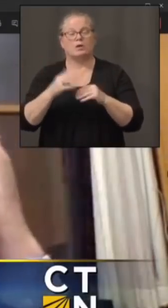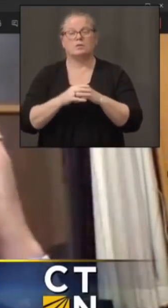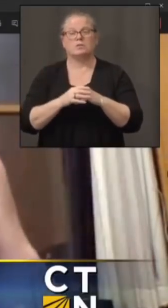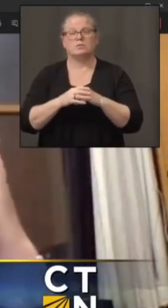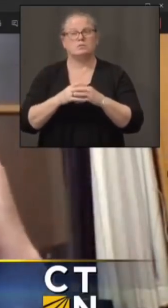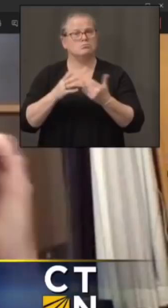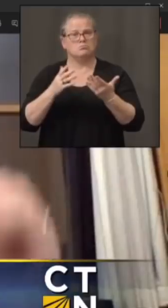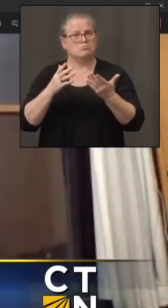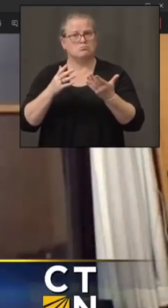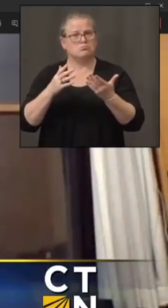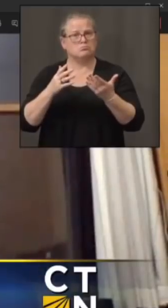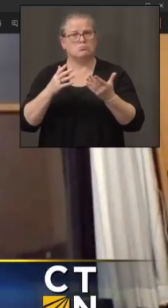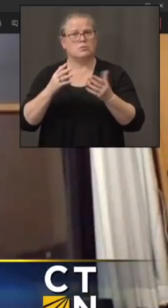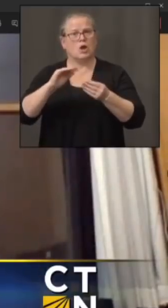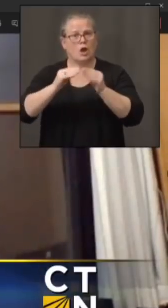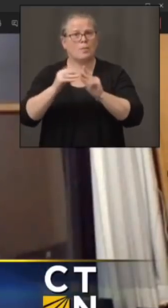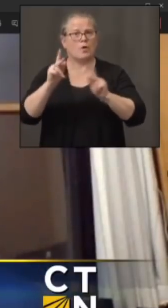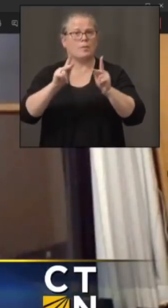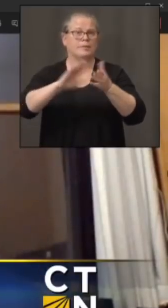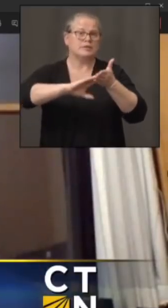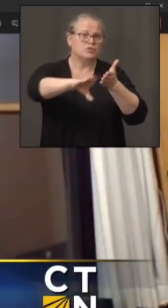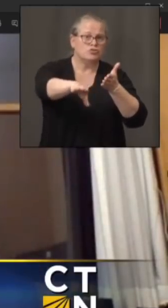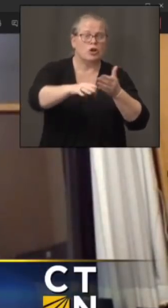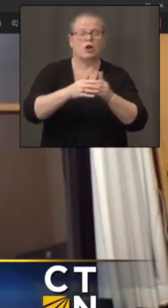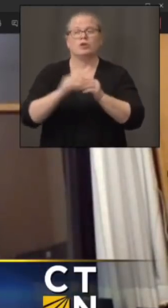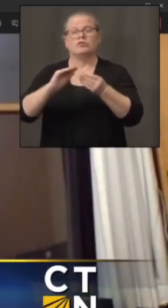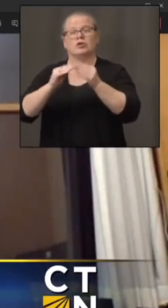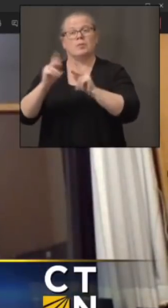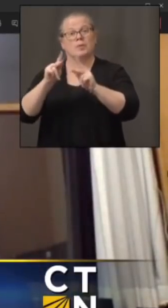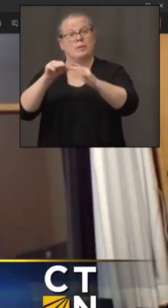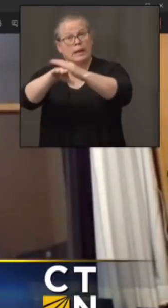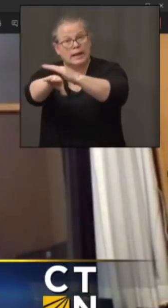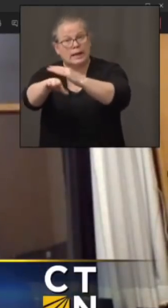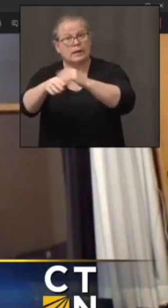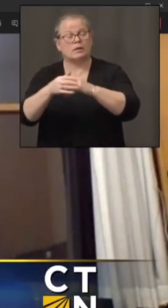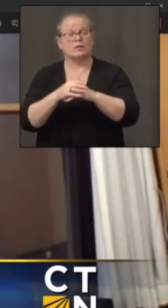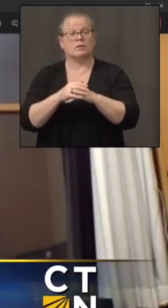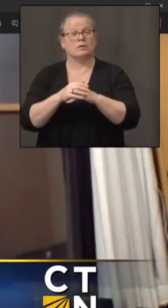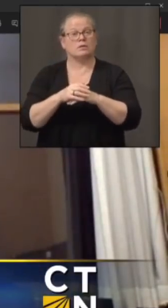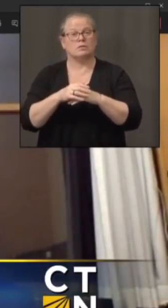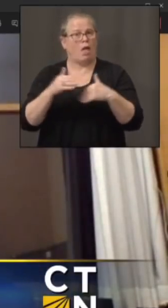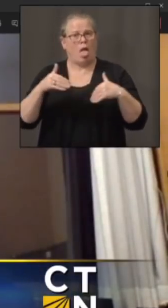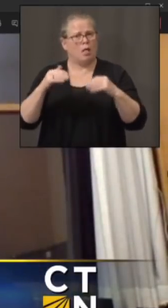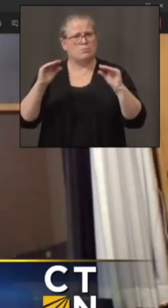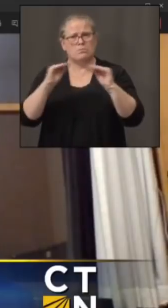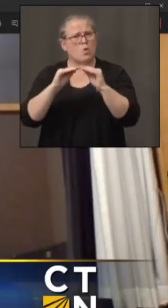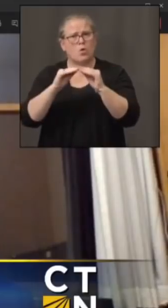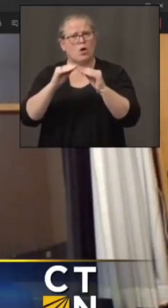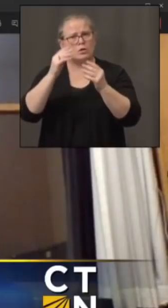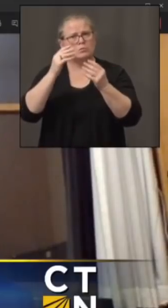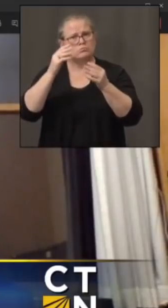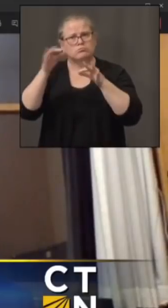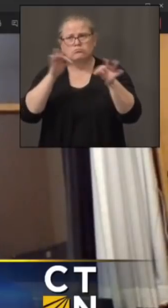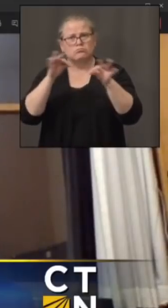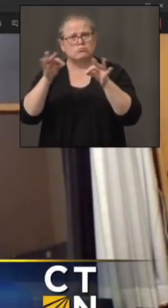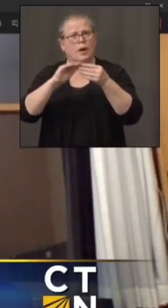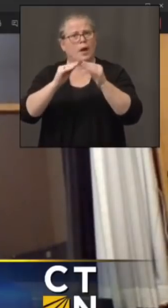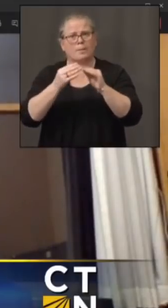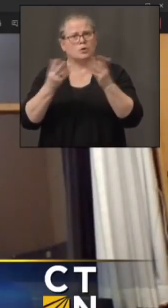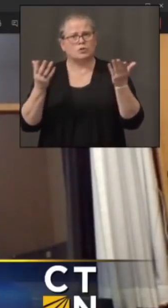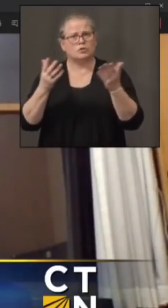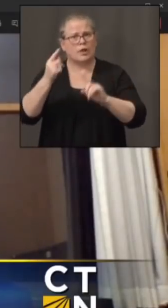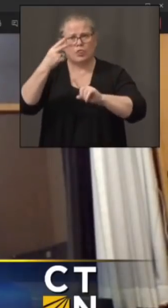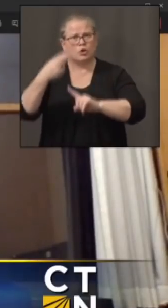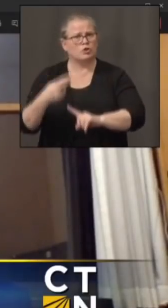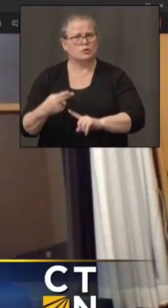of discharges and hospital admissions in your reports on Thursday. So that number